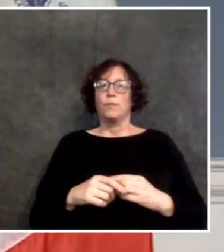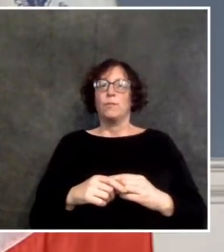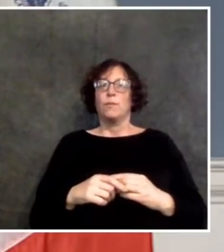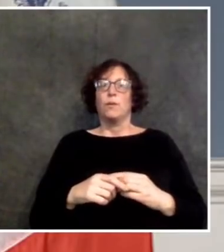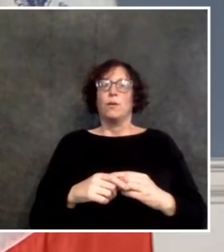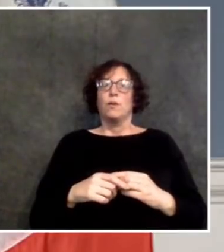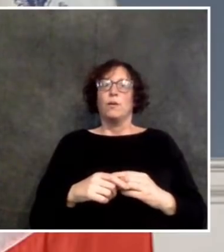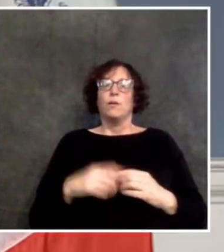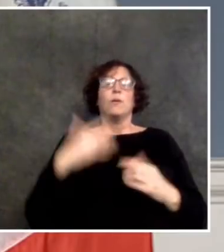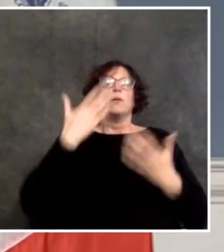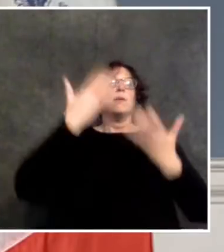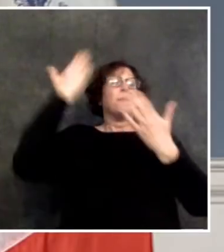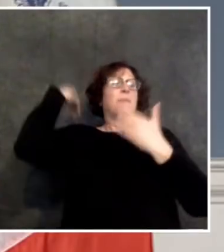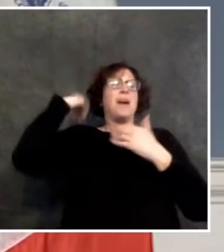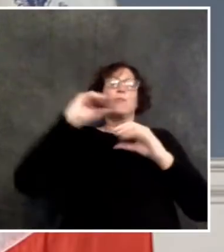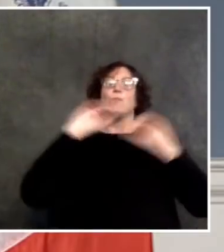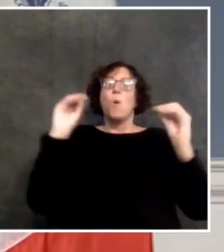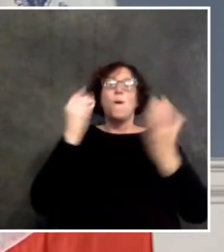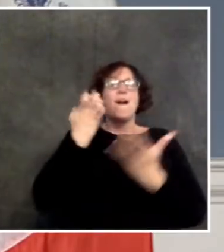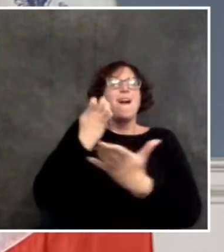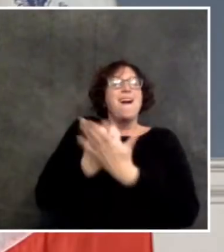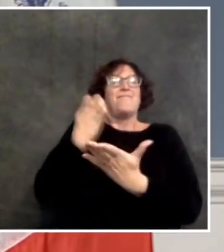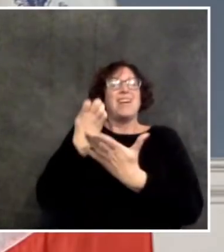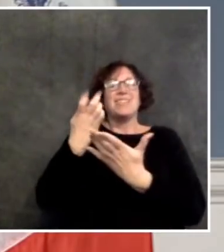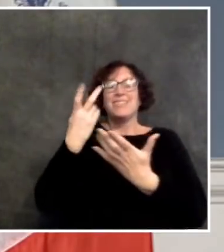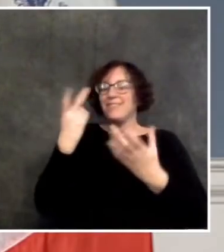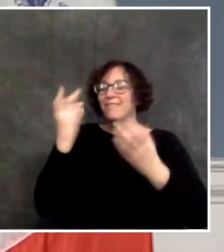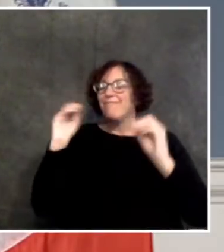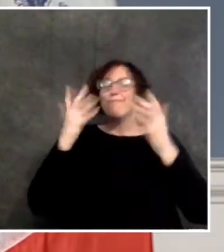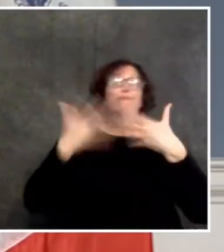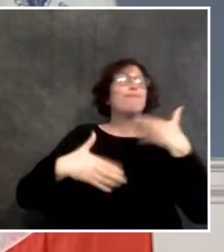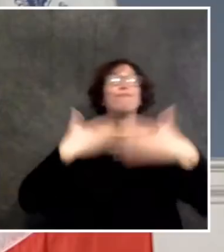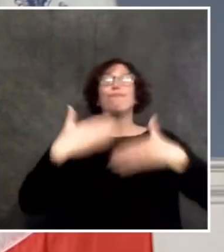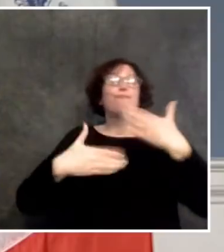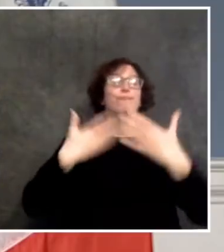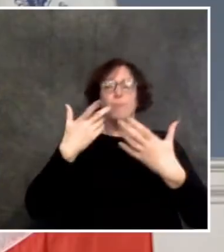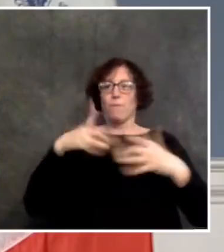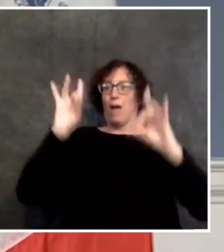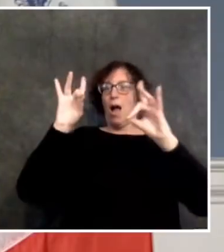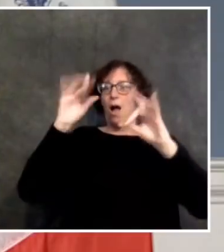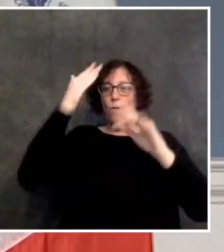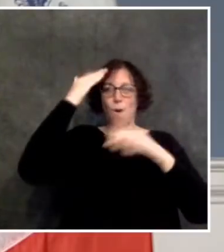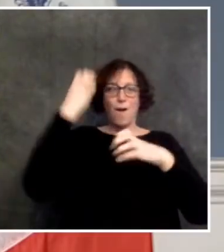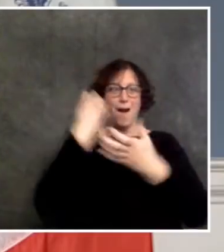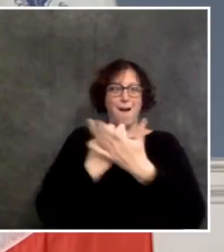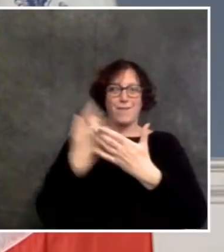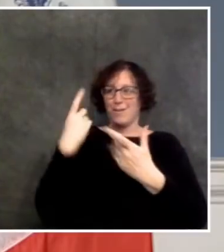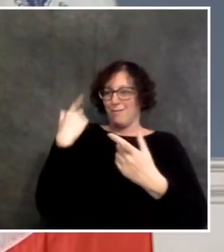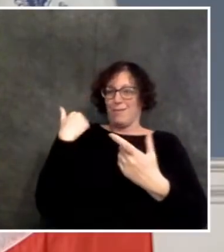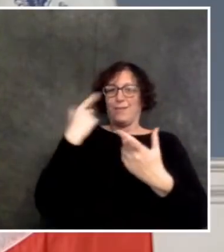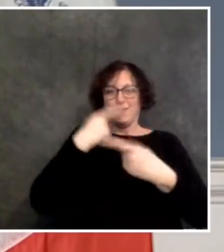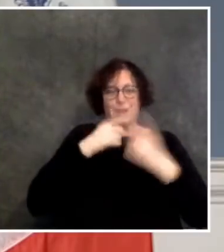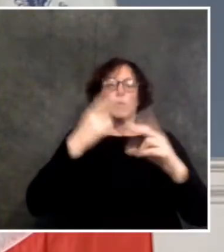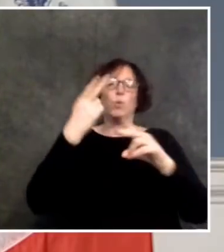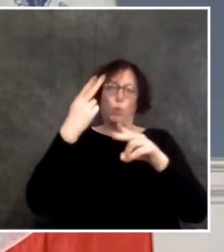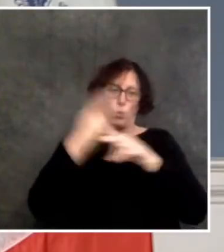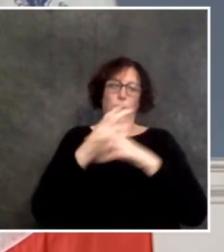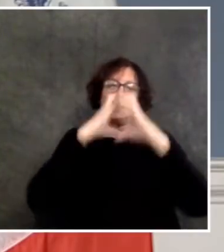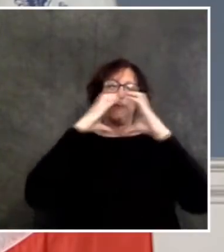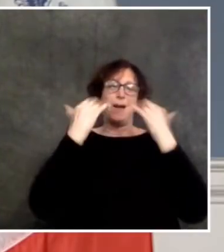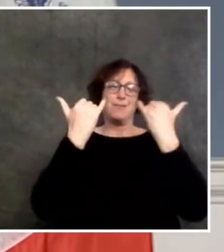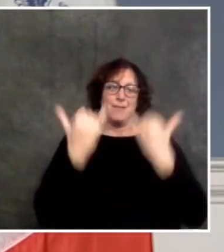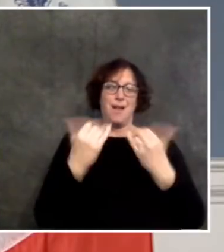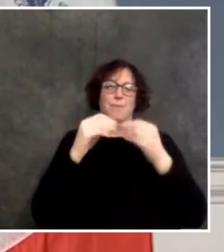other factors in the decision that we were valuing a lot. We've always valued in this discussion protecting our